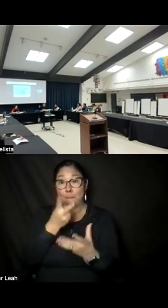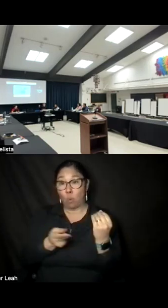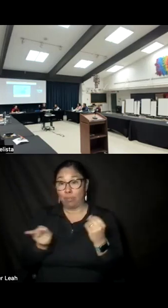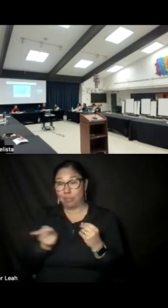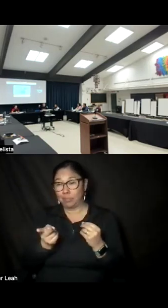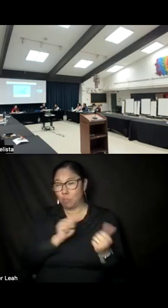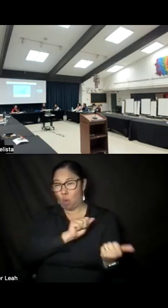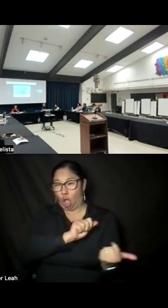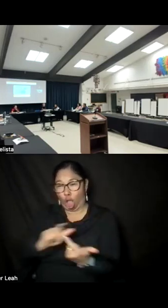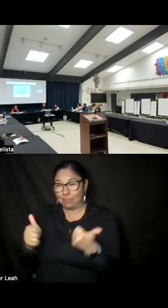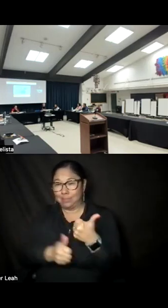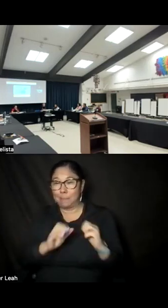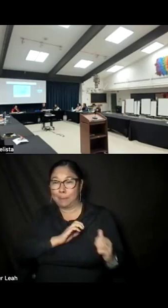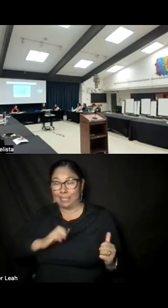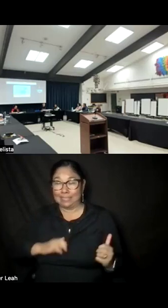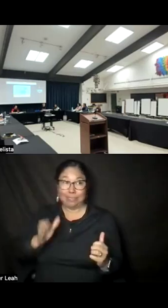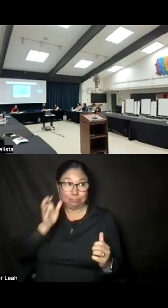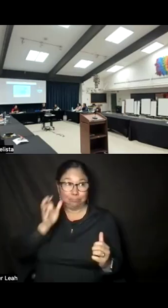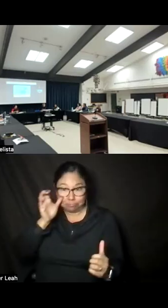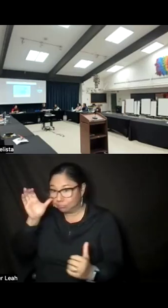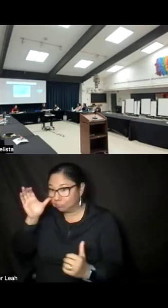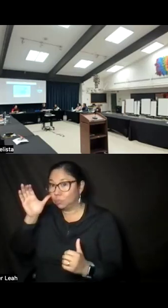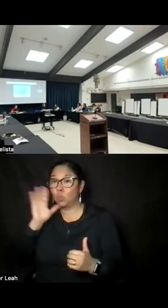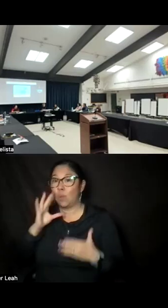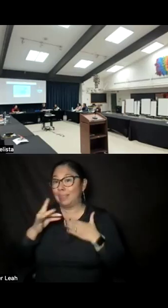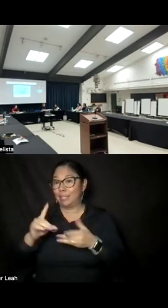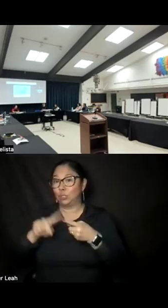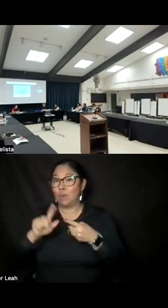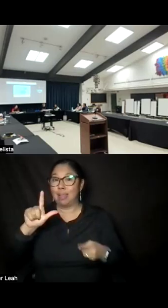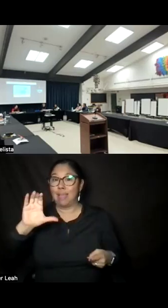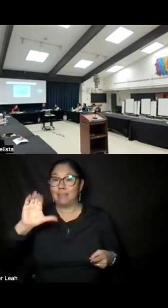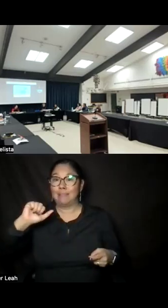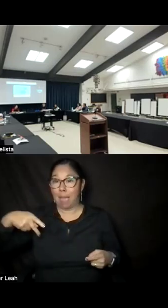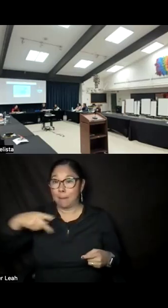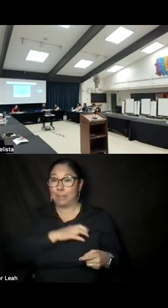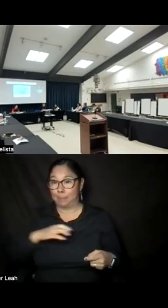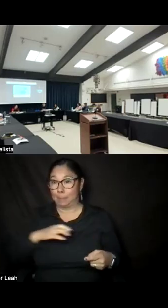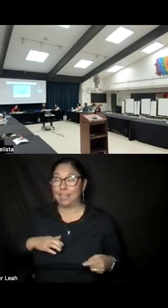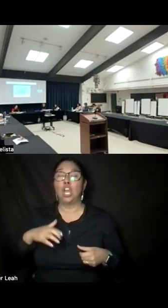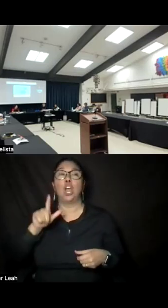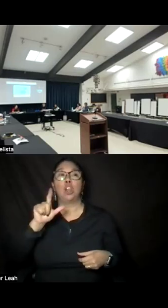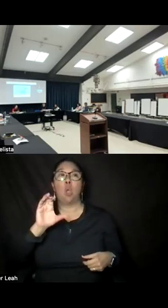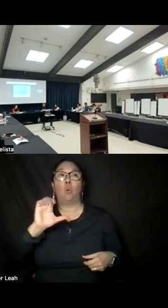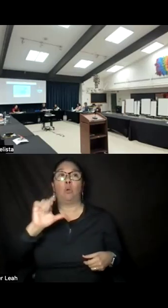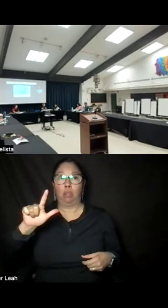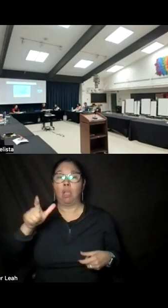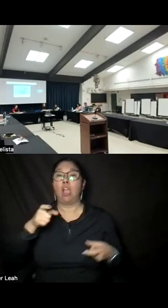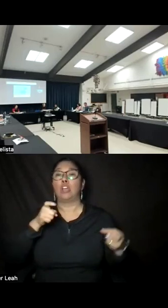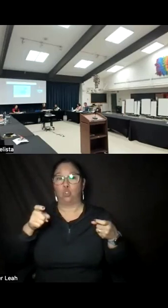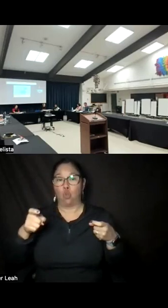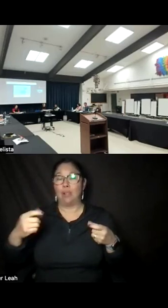be working on leads to the LCAP committee, which is our Local Control Accountability Plan. And it's